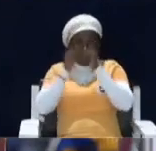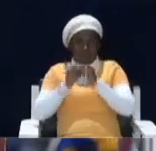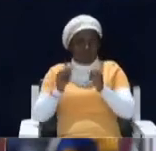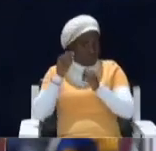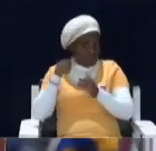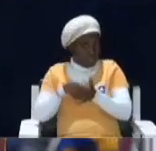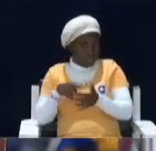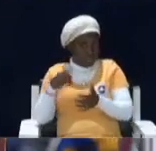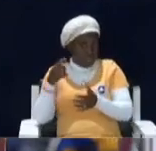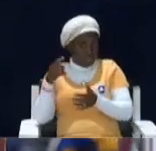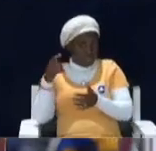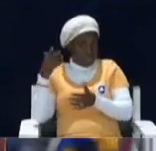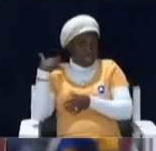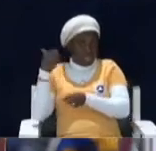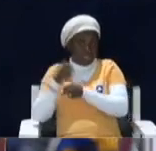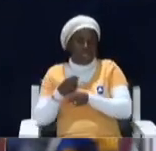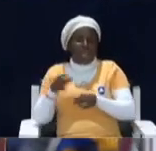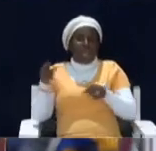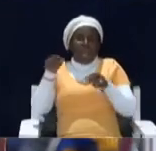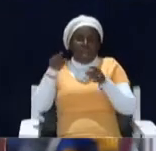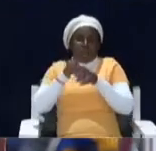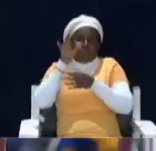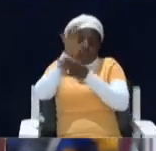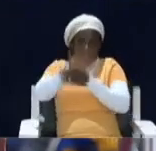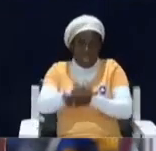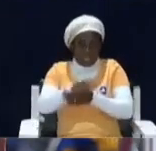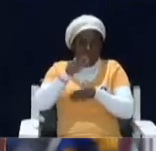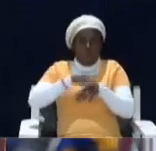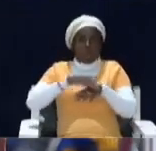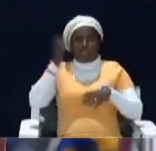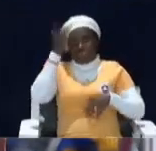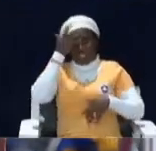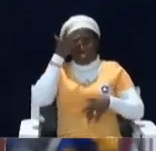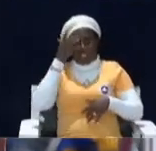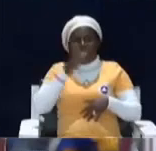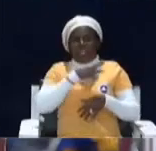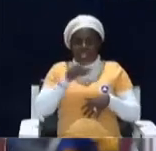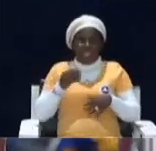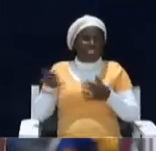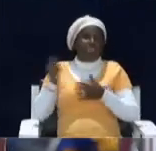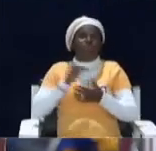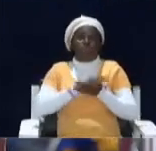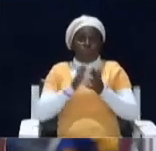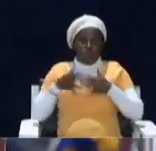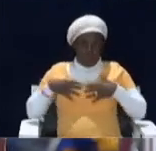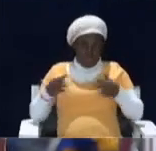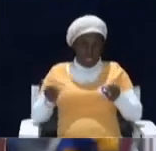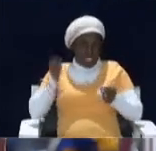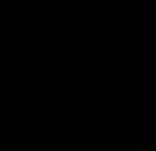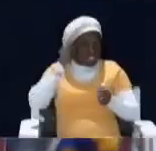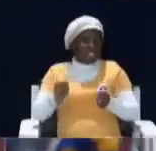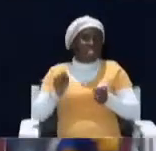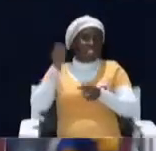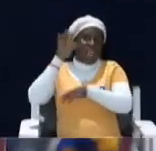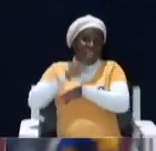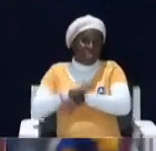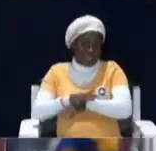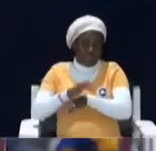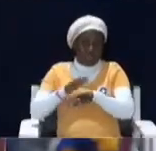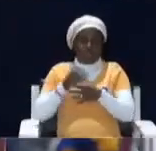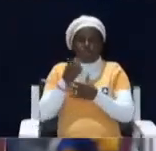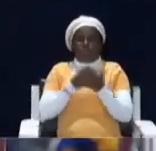lay hands on the sick and they will recover. She laid her hands on both of them,